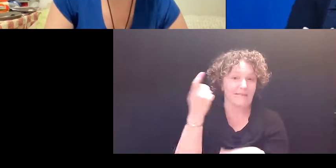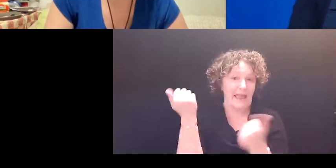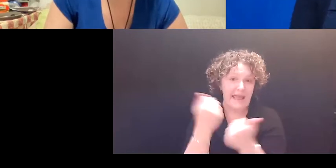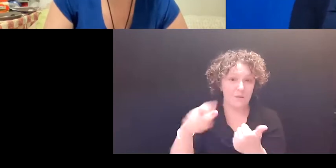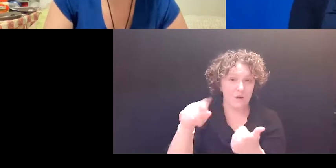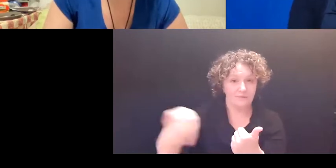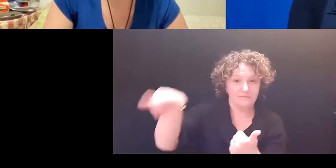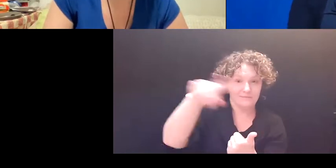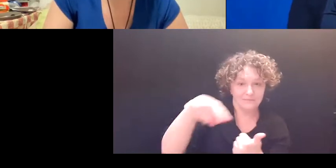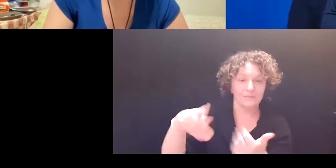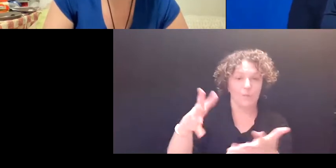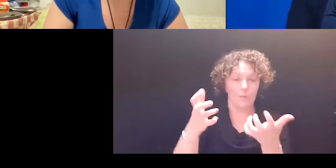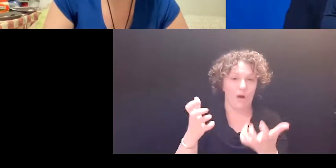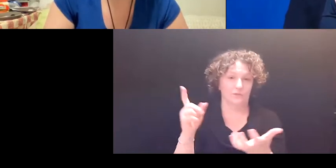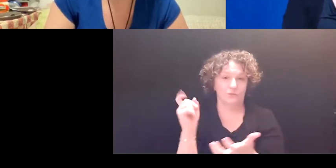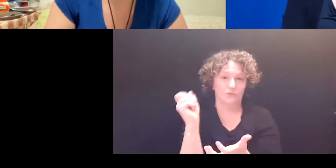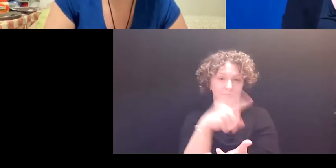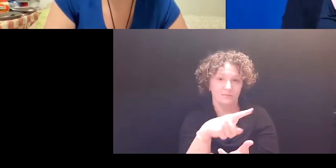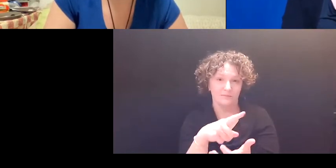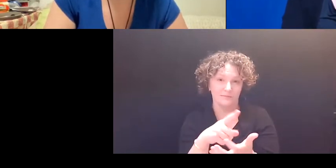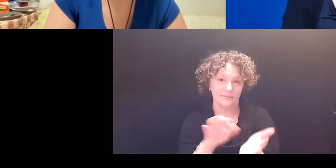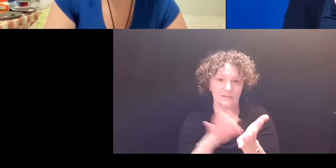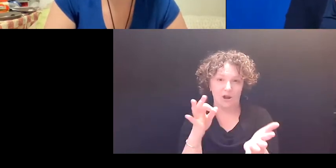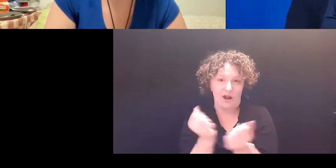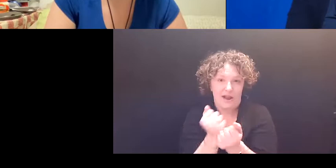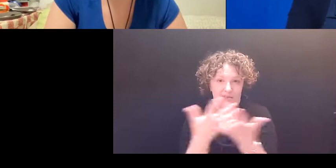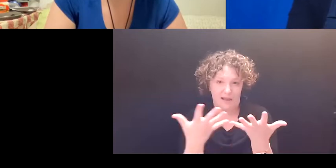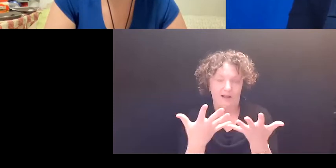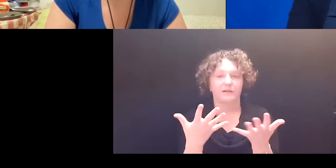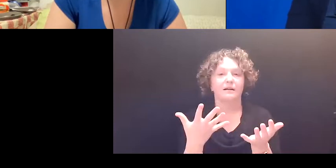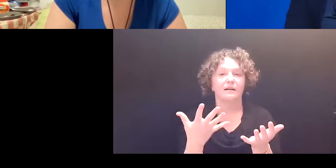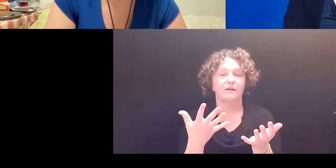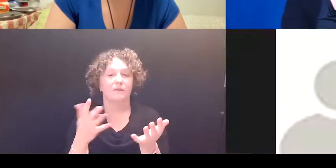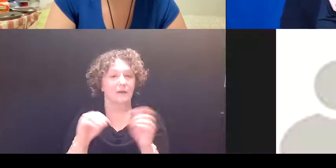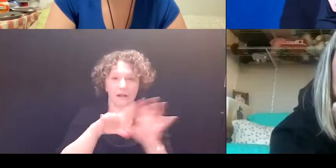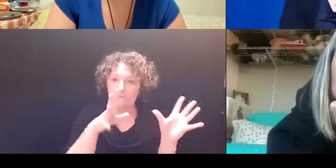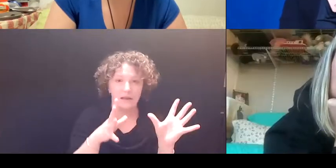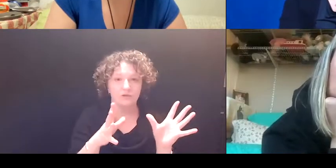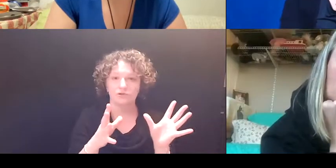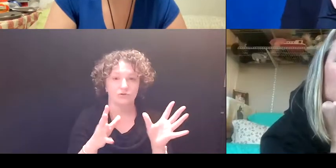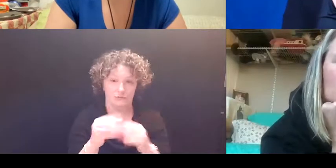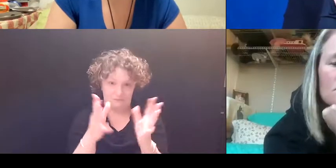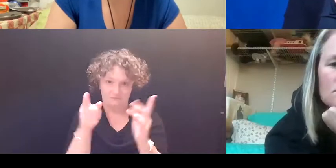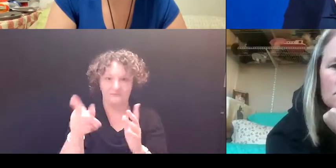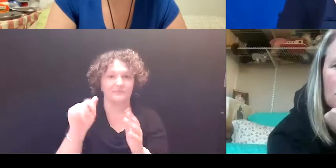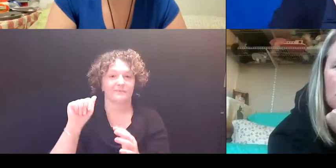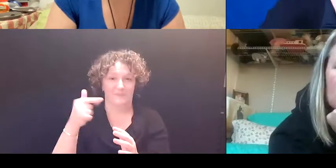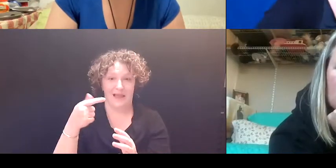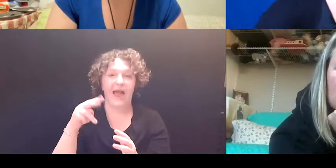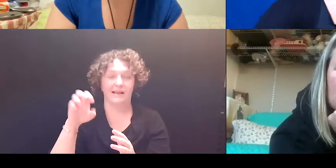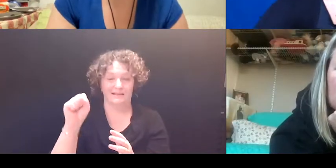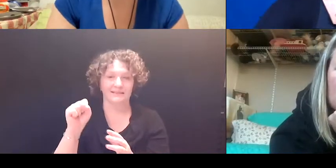you know, open the floor up to the parents if anybody wants to ask Sarah any questions or